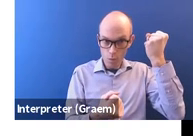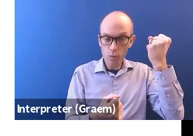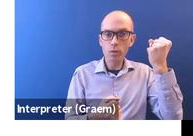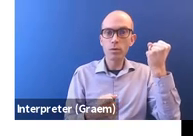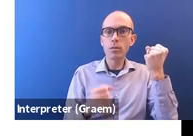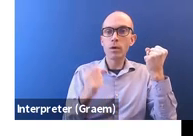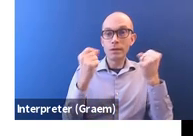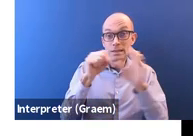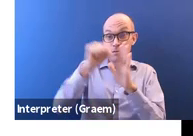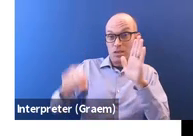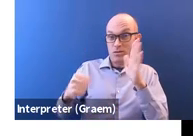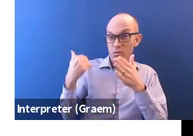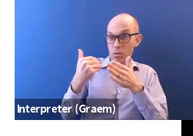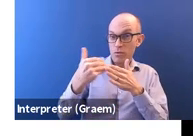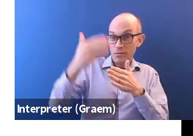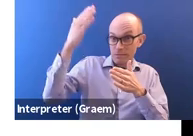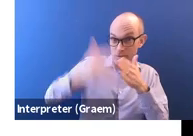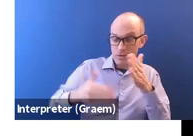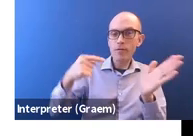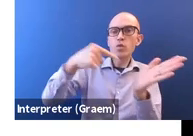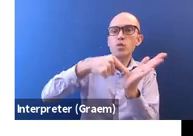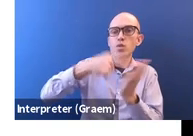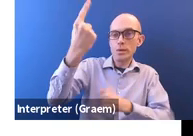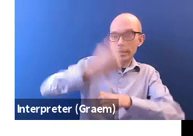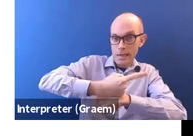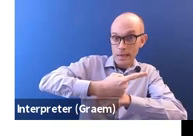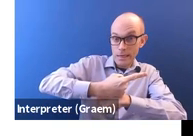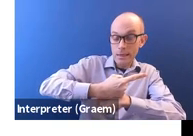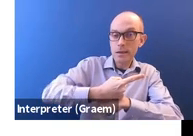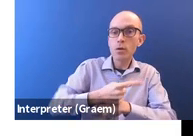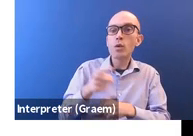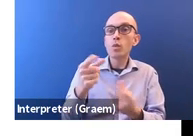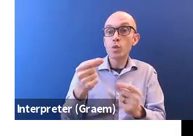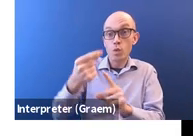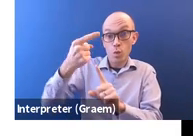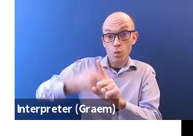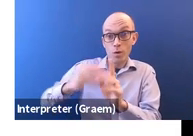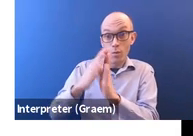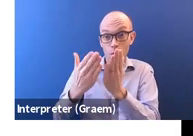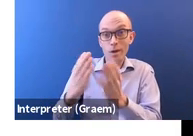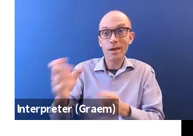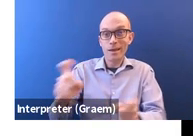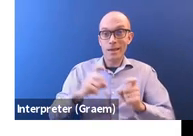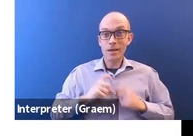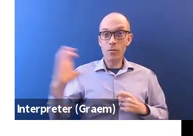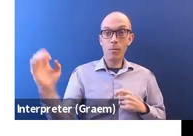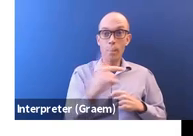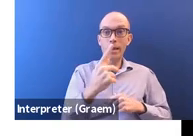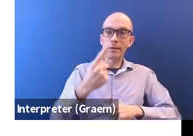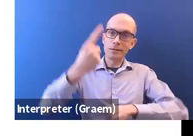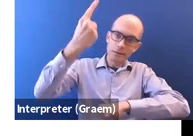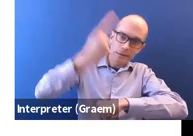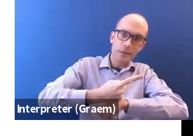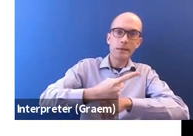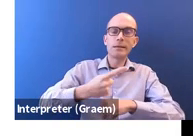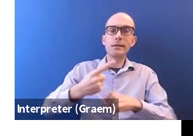date, and just get the book back into the bookstore on time, and everything will be fine. We just hold on to the collateral just in case